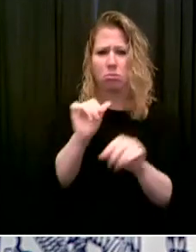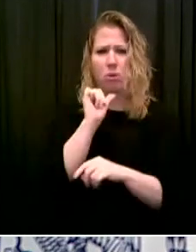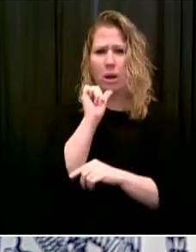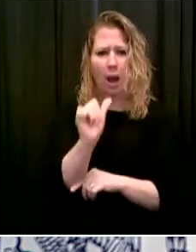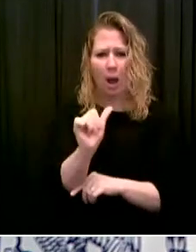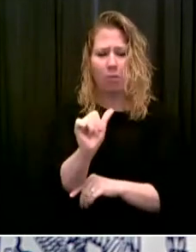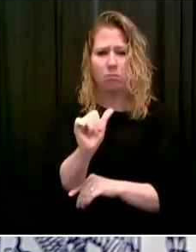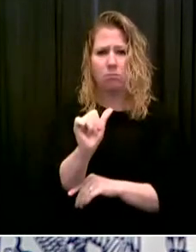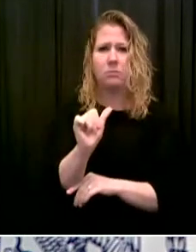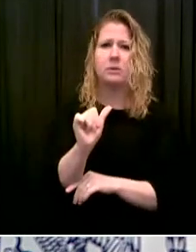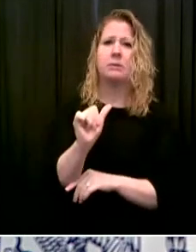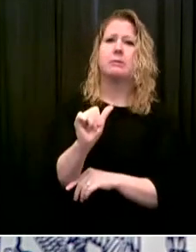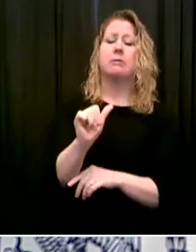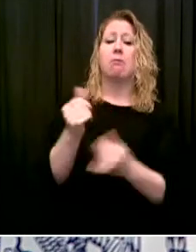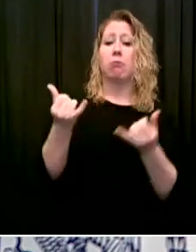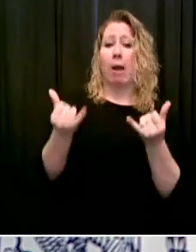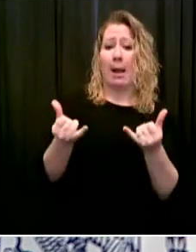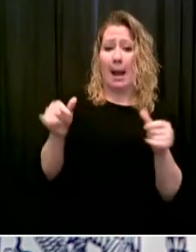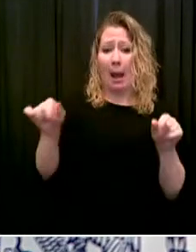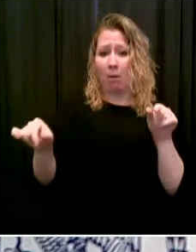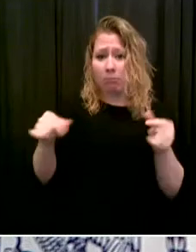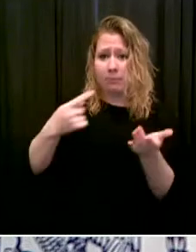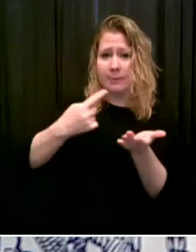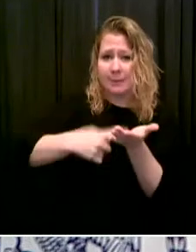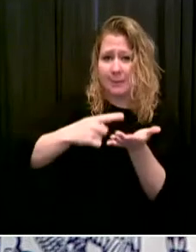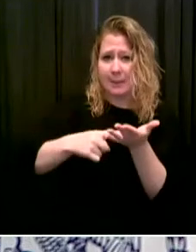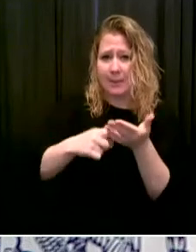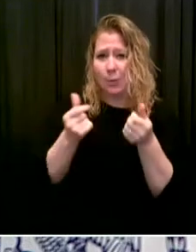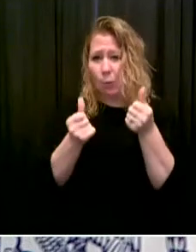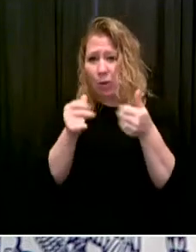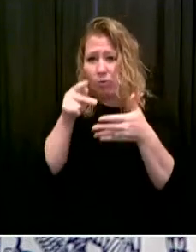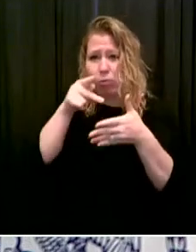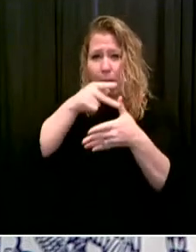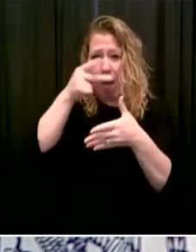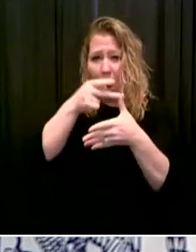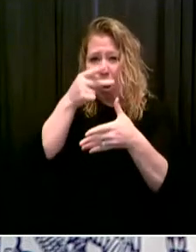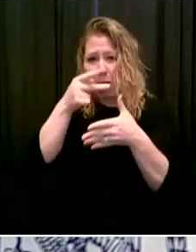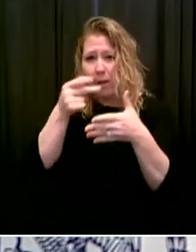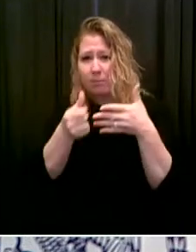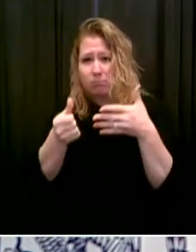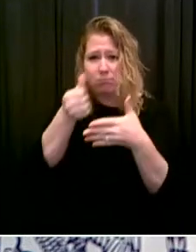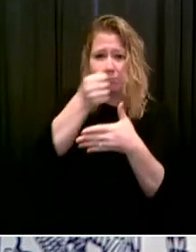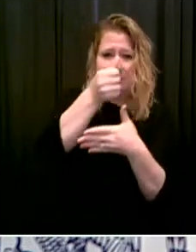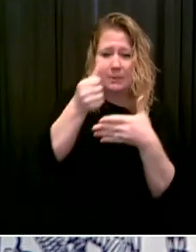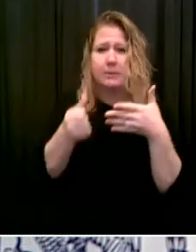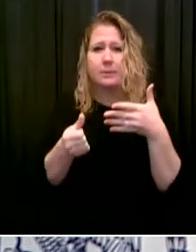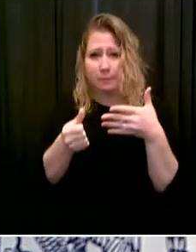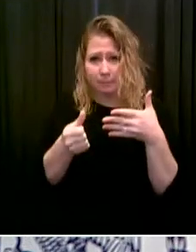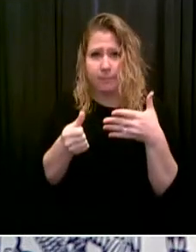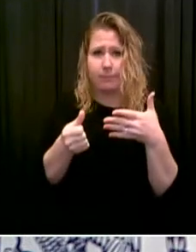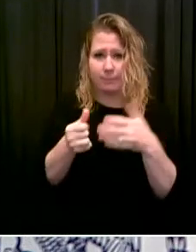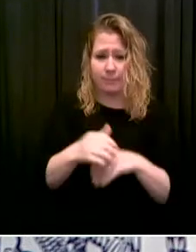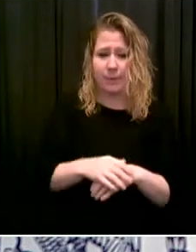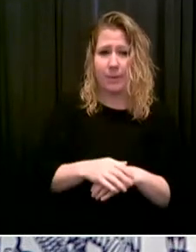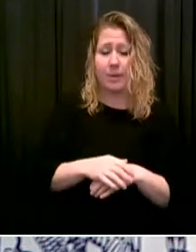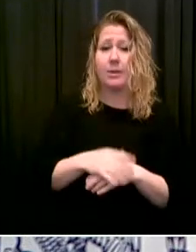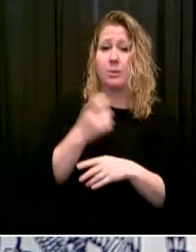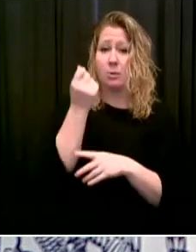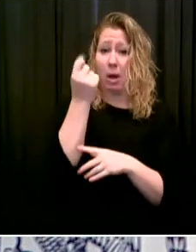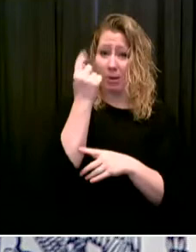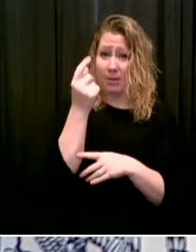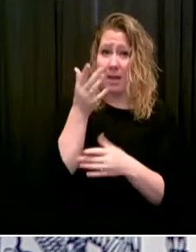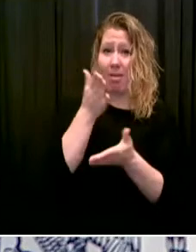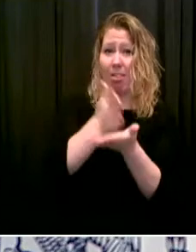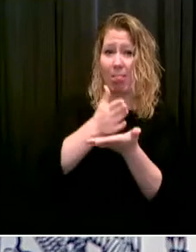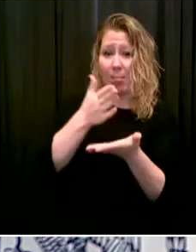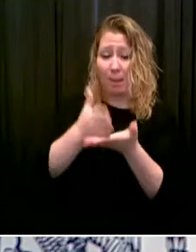priorities and refining them. And this is a part of the budget process where there's a lot of back and forth on exactly what dollar figure to